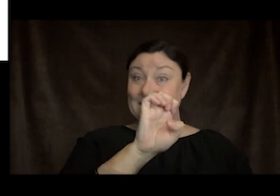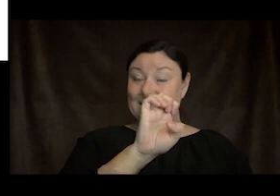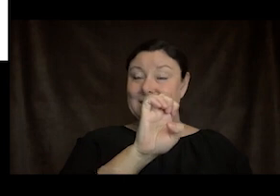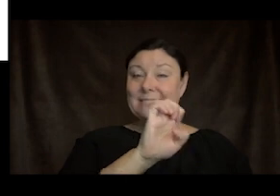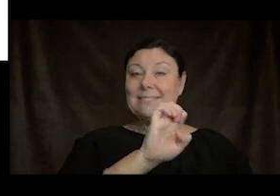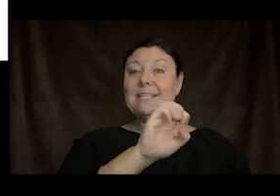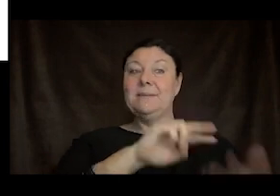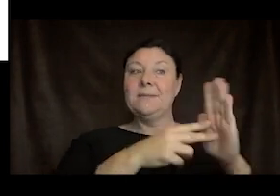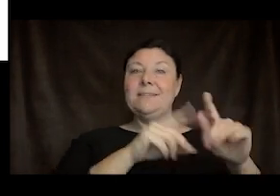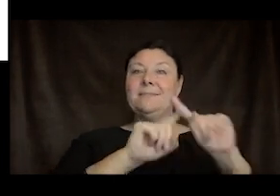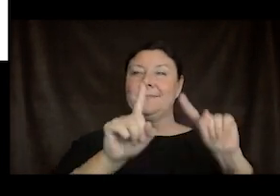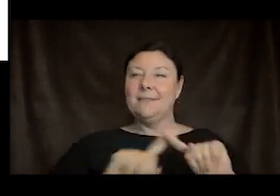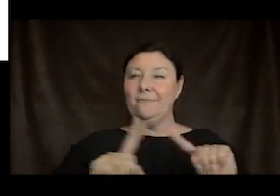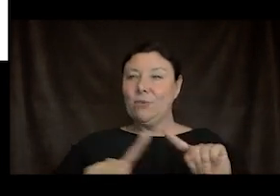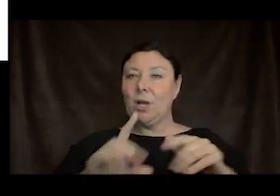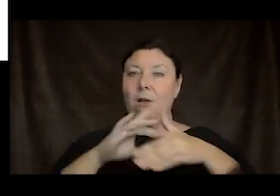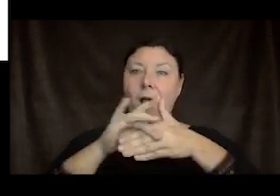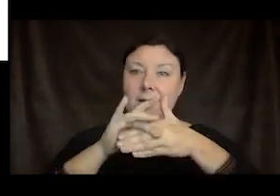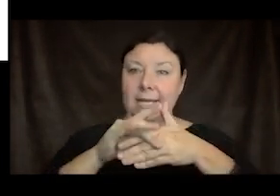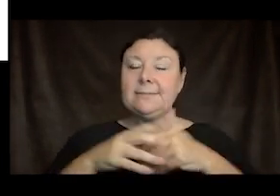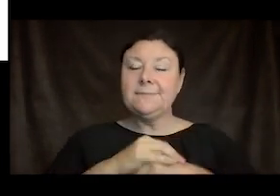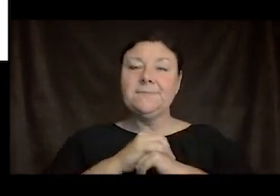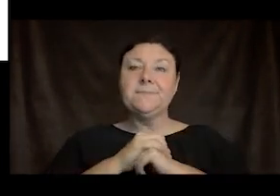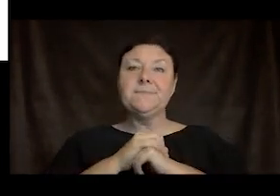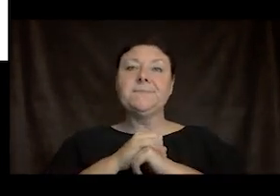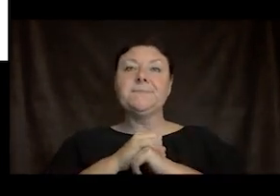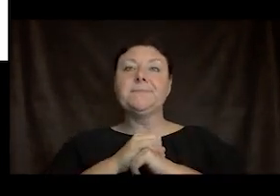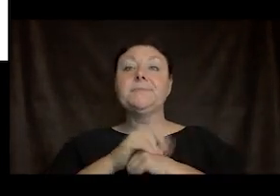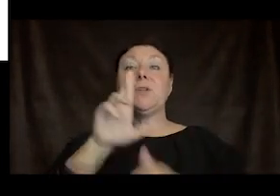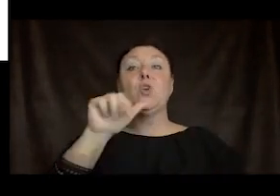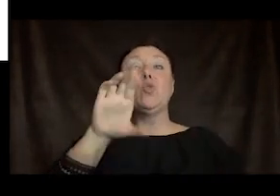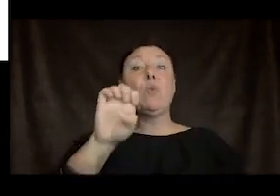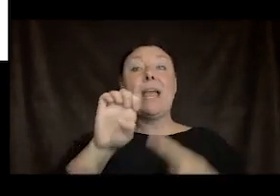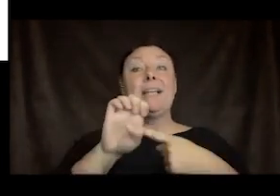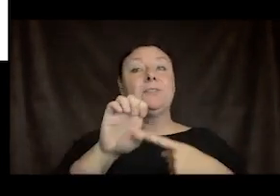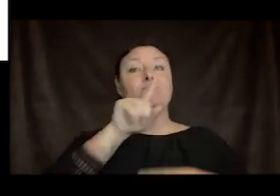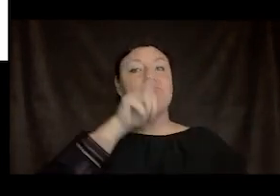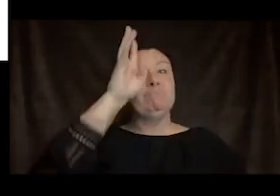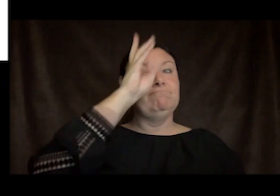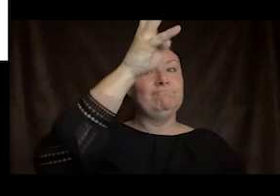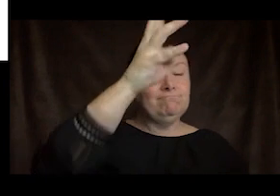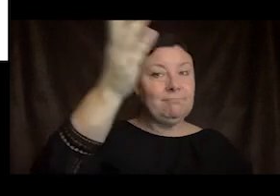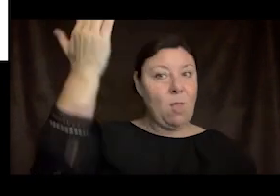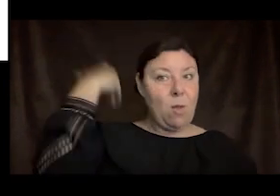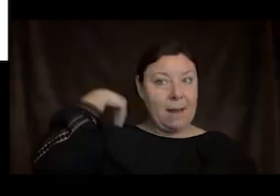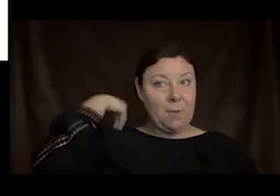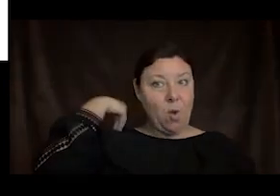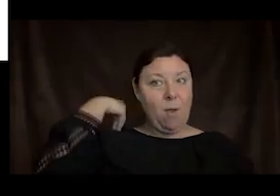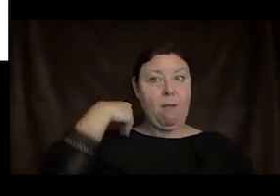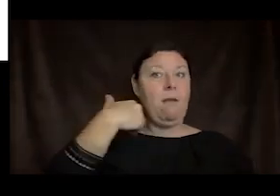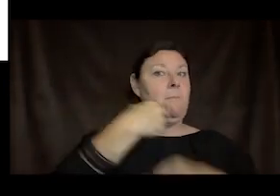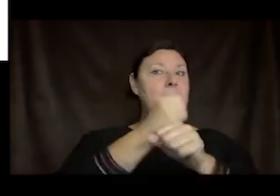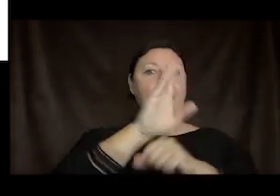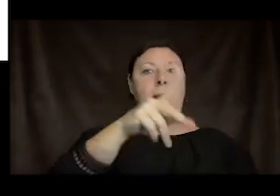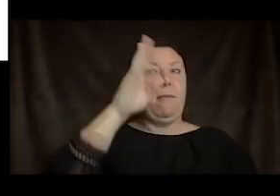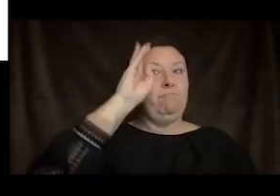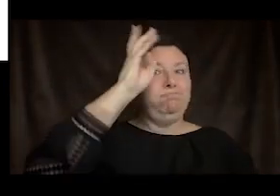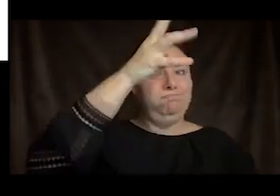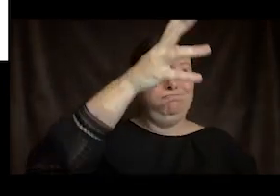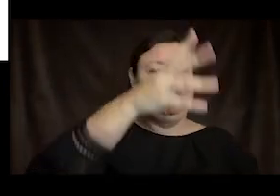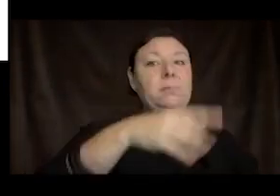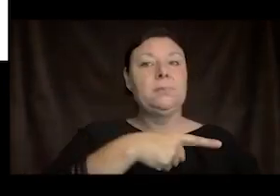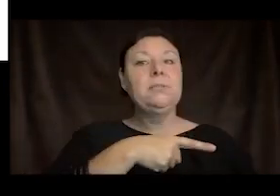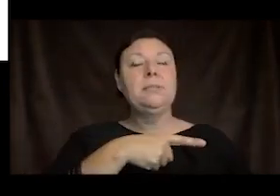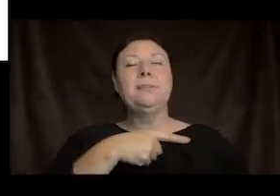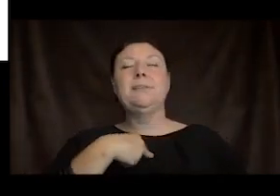different contexts and circumstances. So race was a made-up thing. I don't have time in this presentation to take